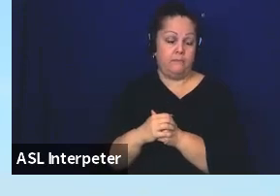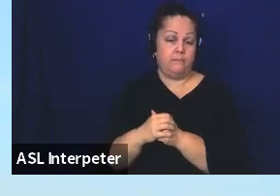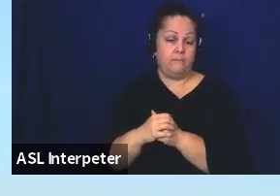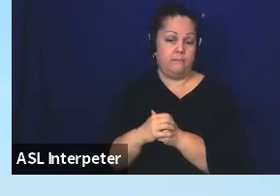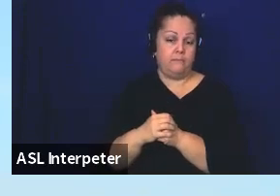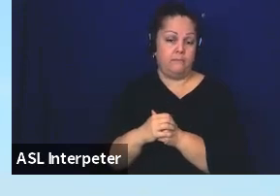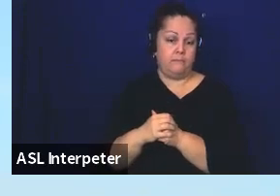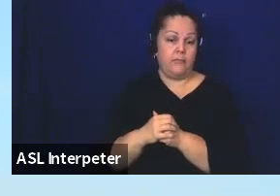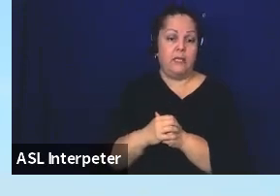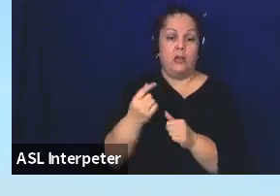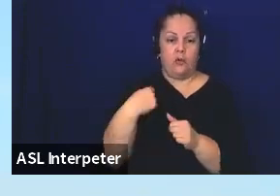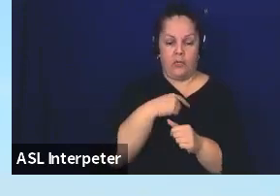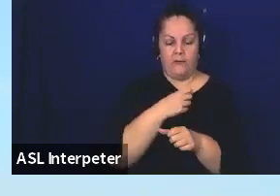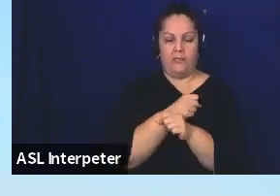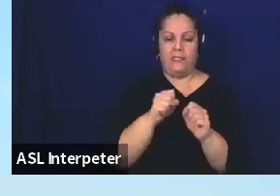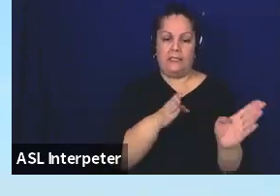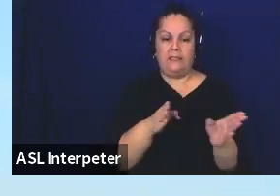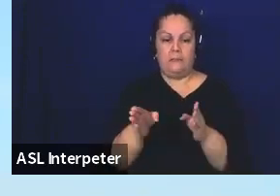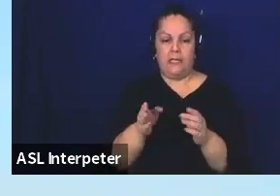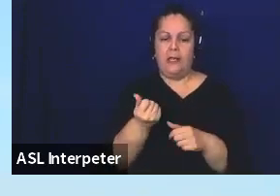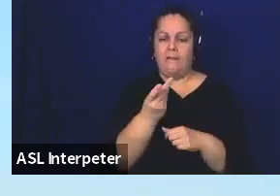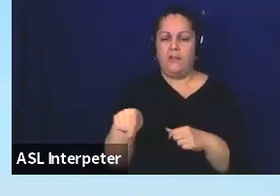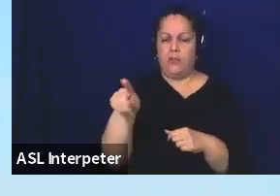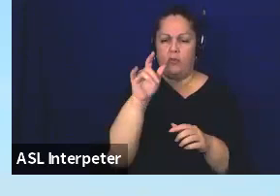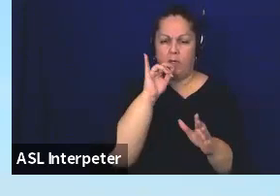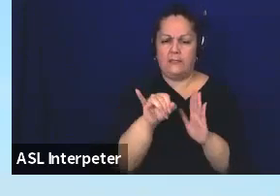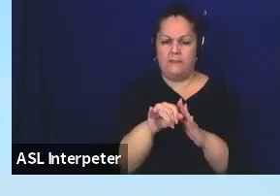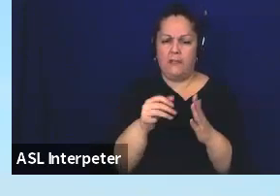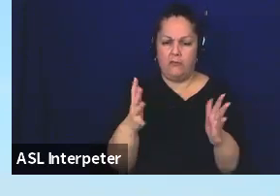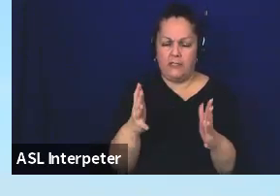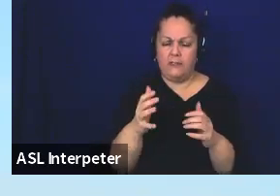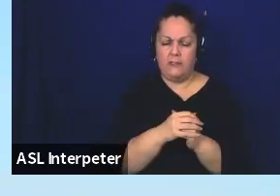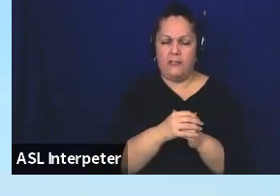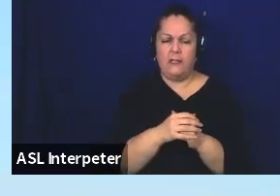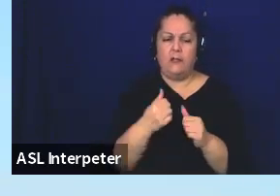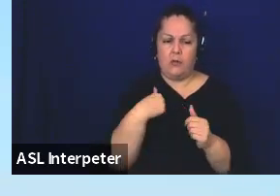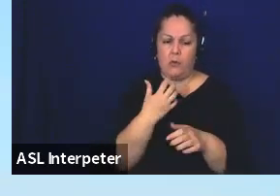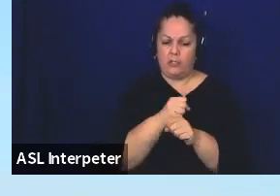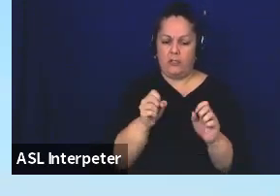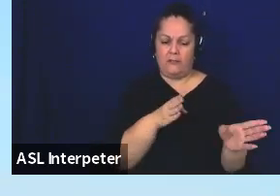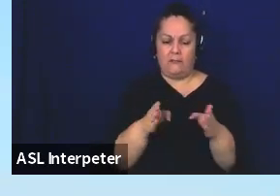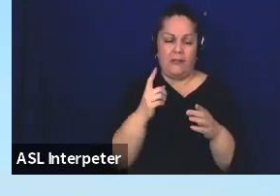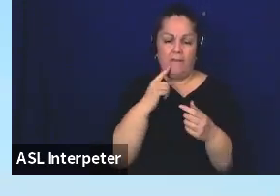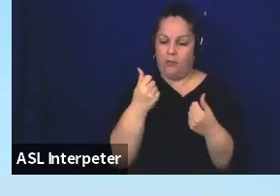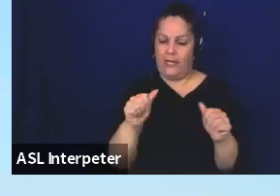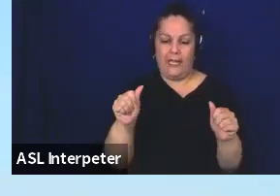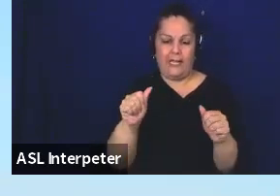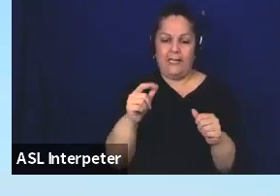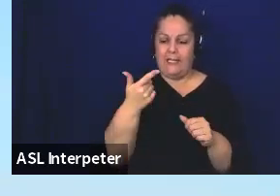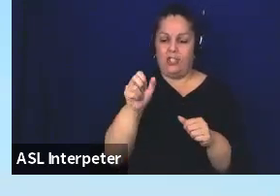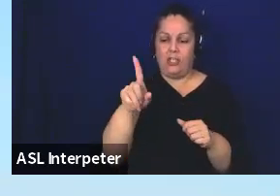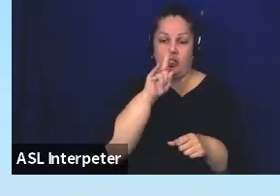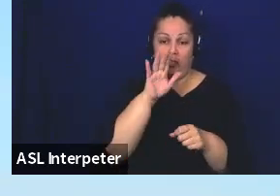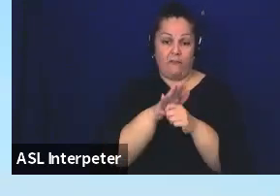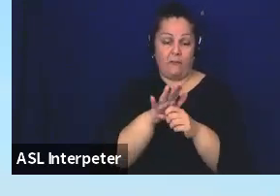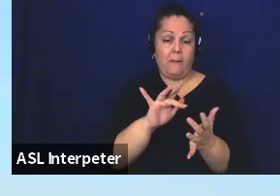And lastly, we need to safety plan, like a couple of you have identified. We want a safety plan for any gender confirming